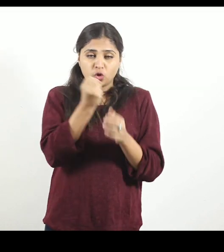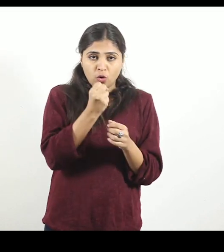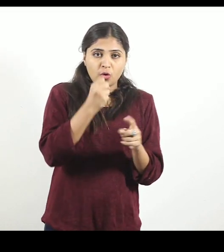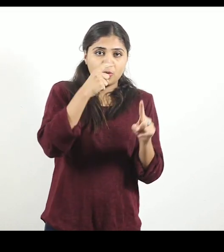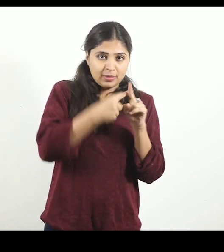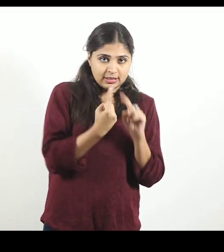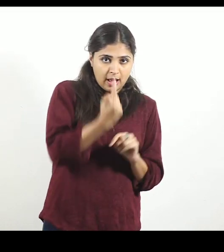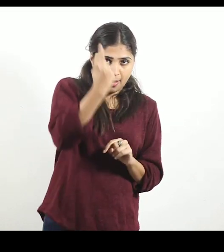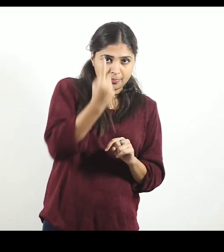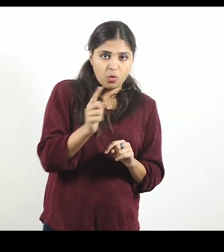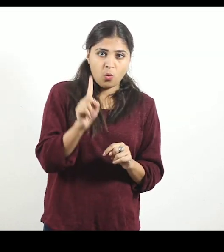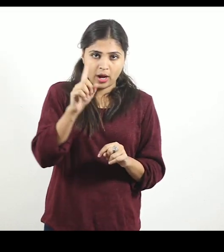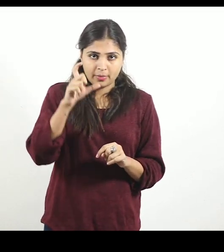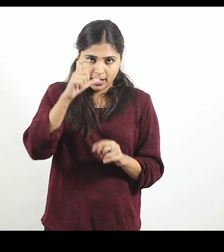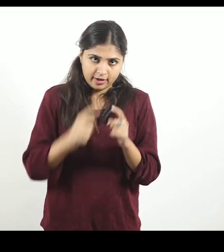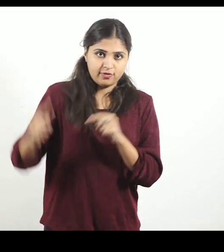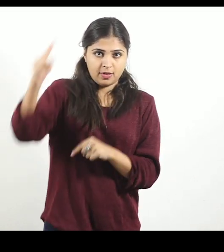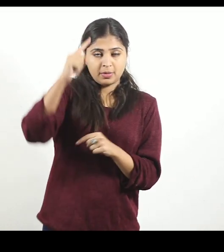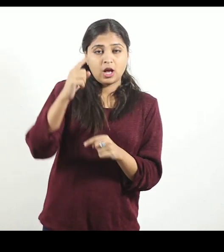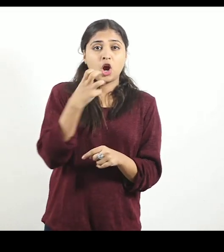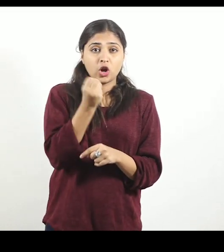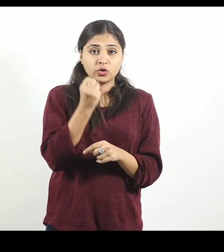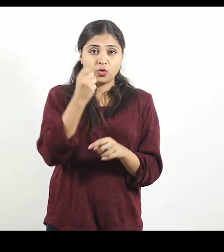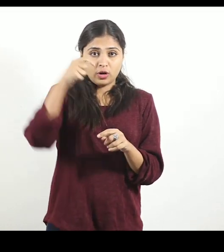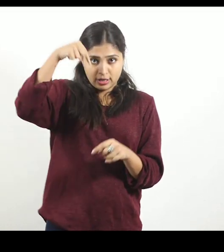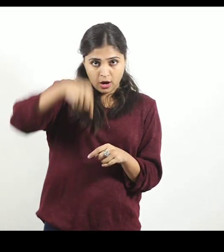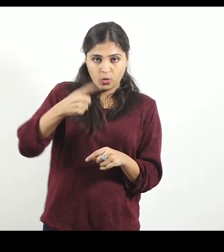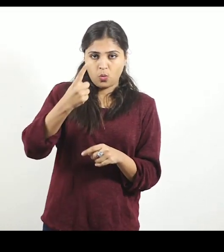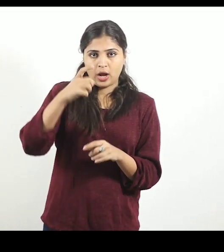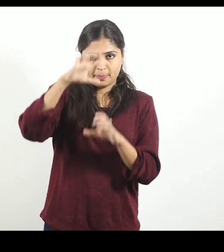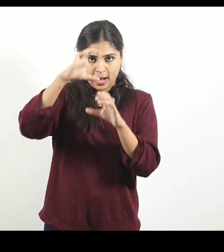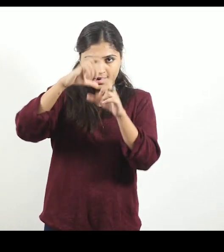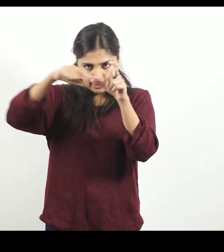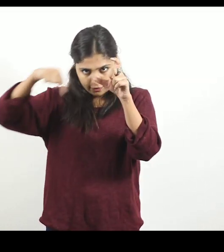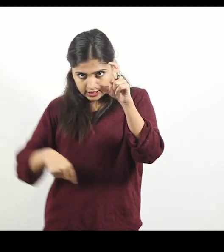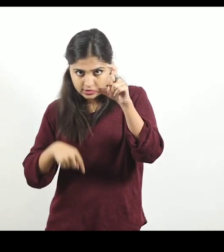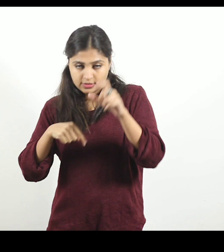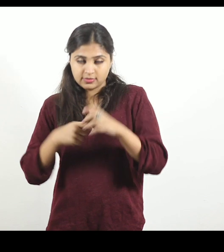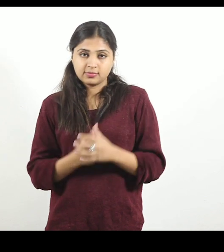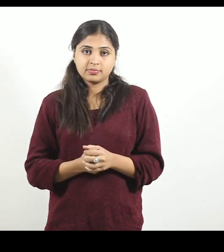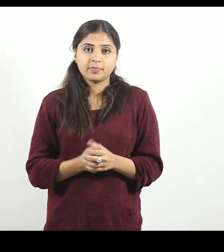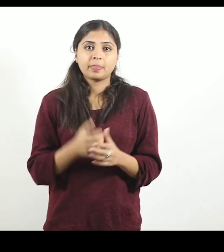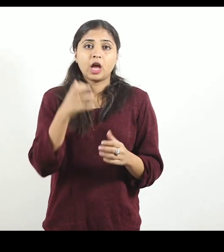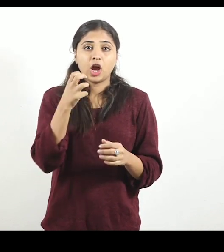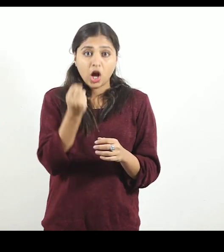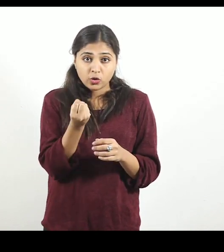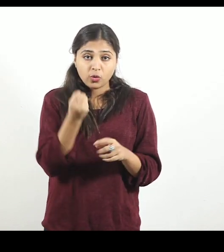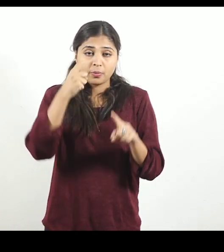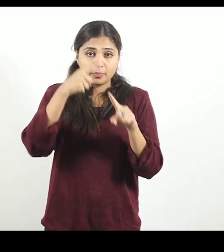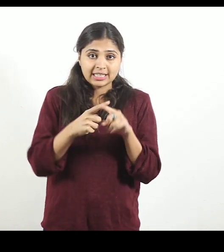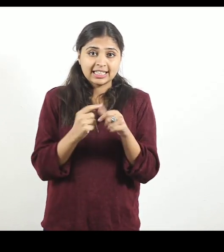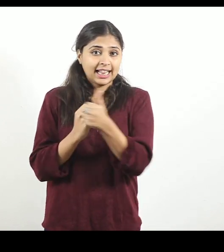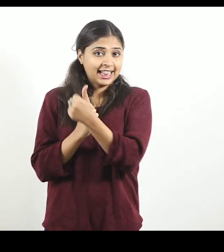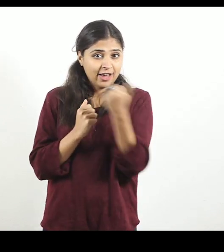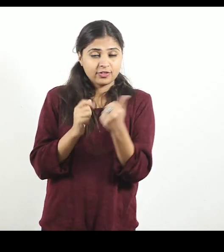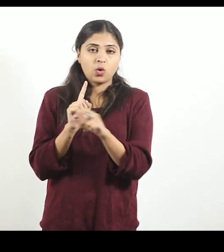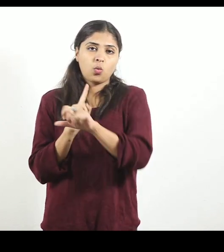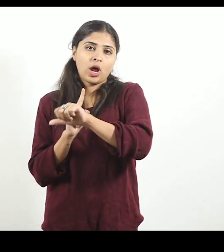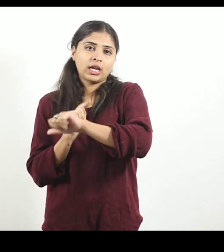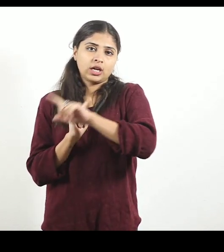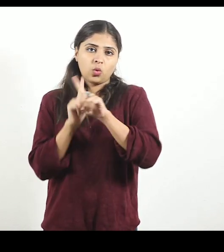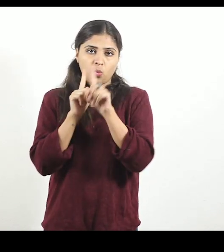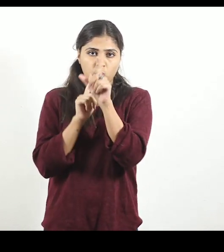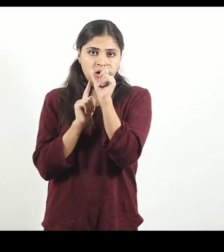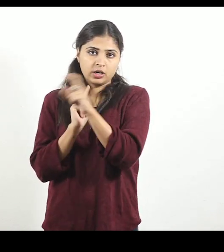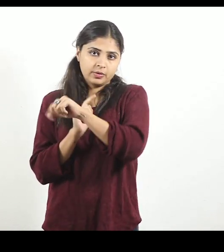up. Scroll up one paragraph. Control plus down. Scroll down one paragraph. Control plus left. Move